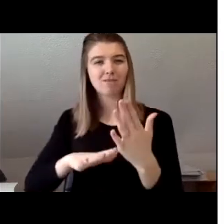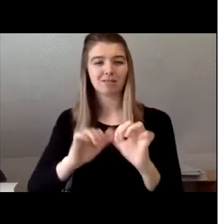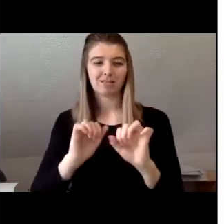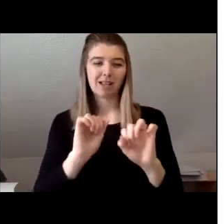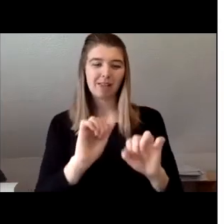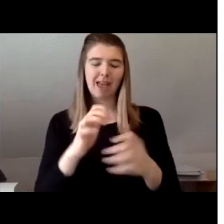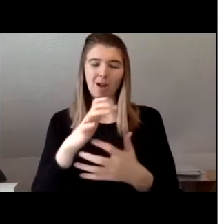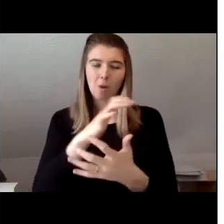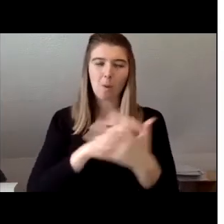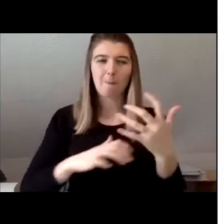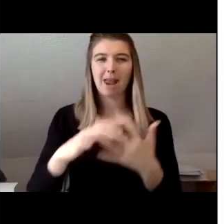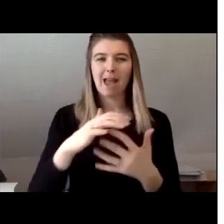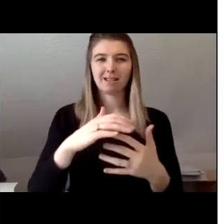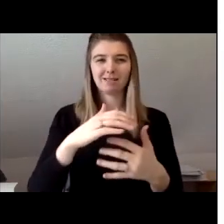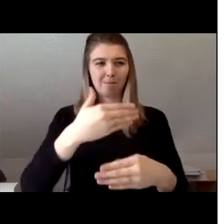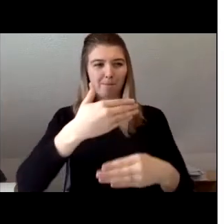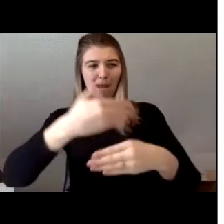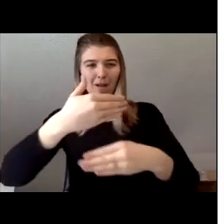diverse individuals,